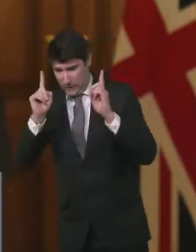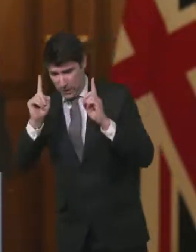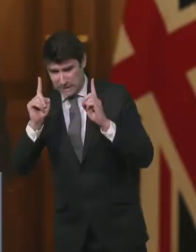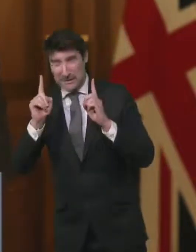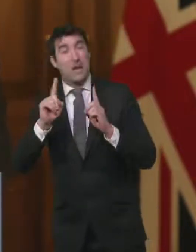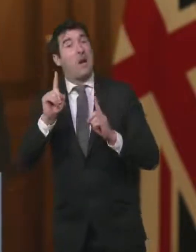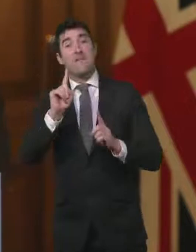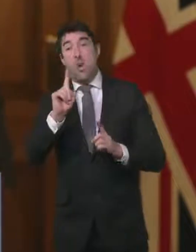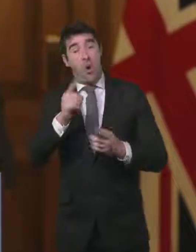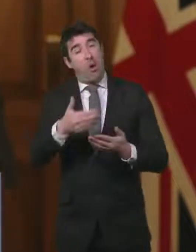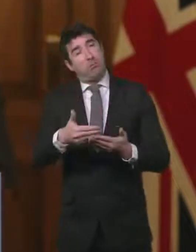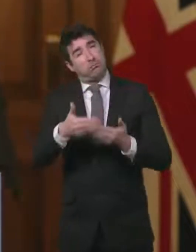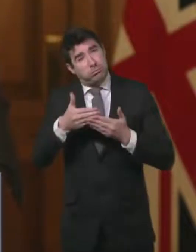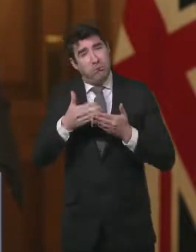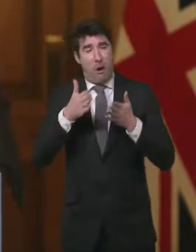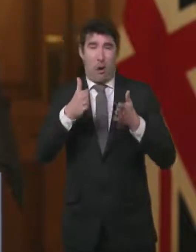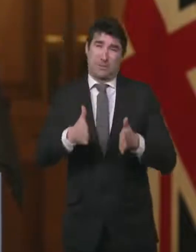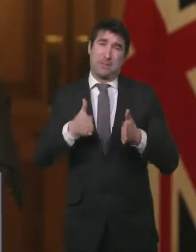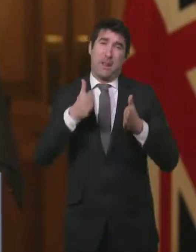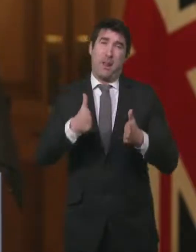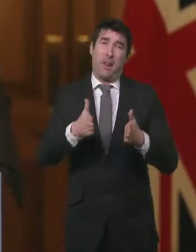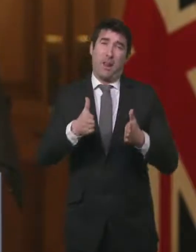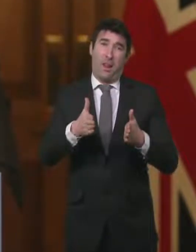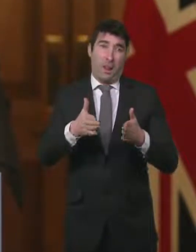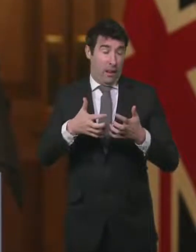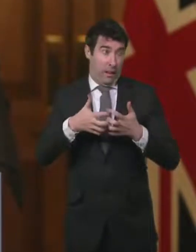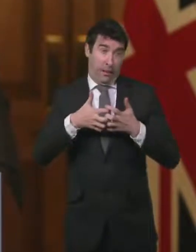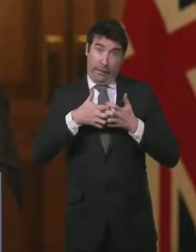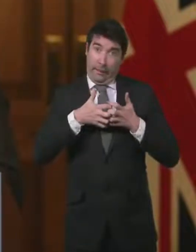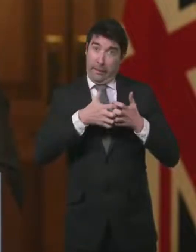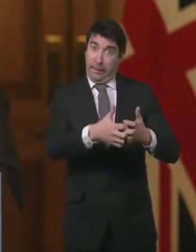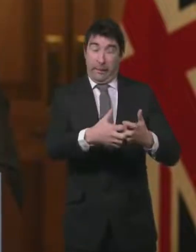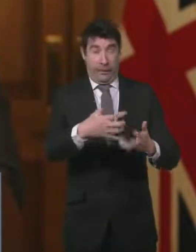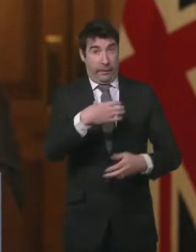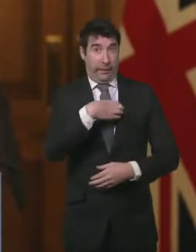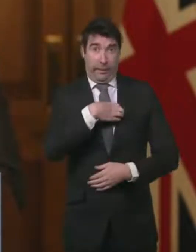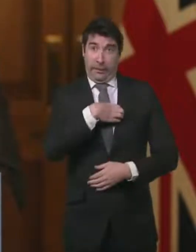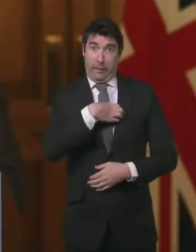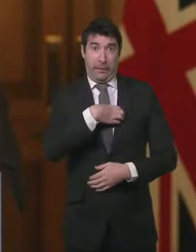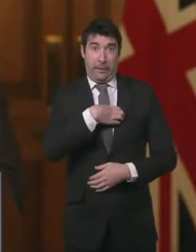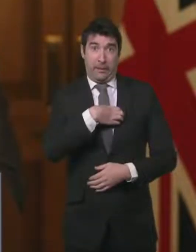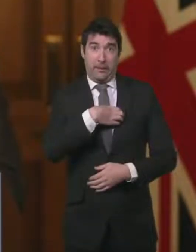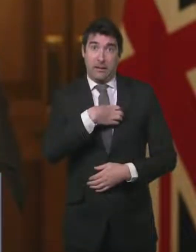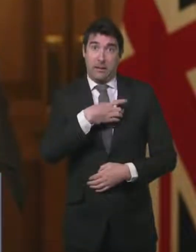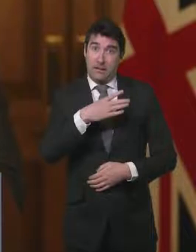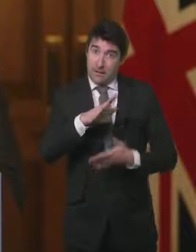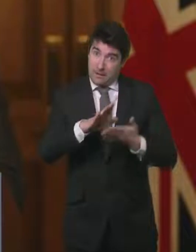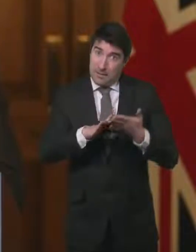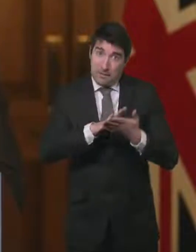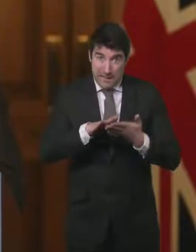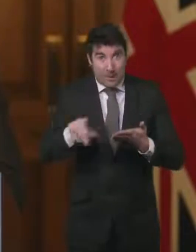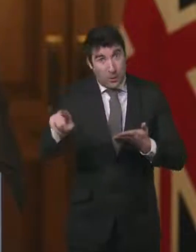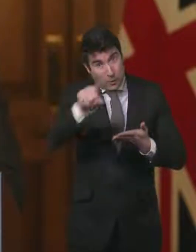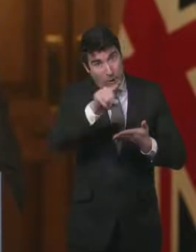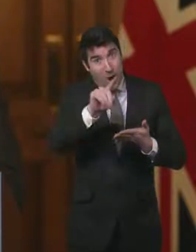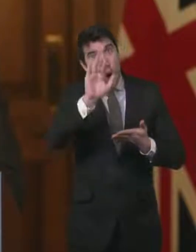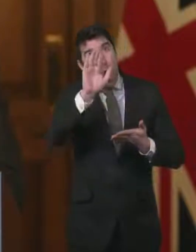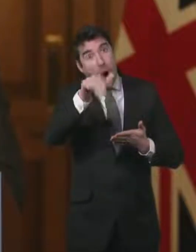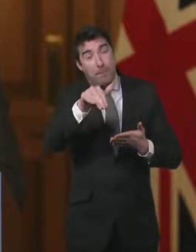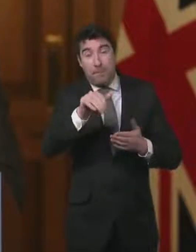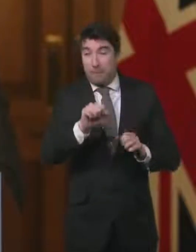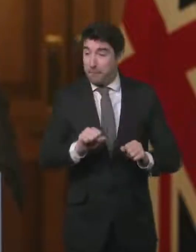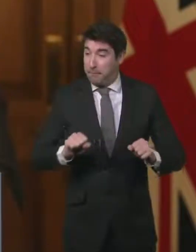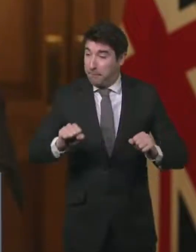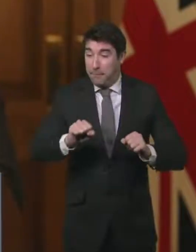live tomorrow night and see in the new year safely at home. That means It's not not gonna meeting happen. up with friends or family Not